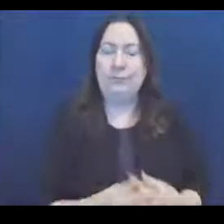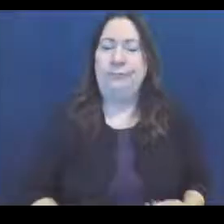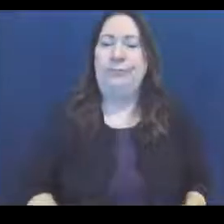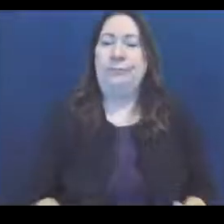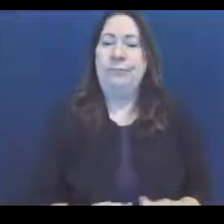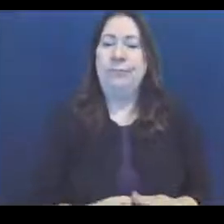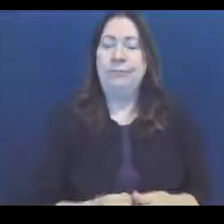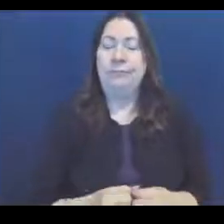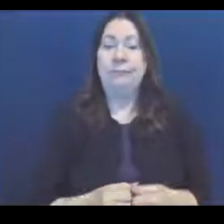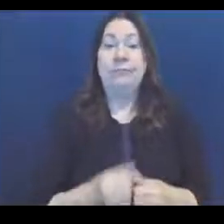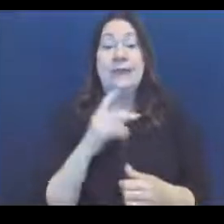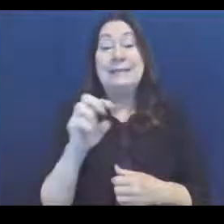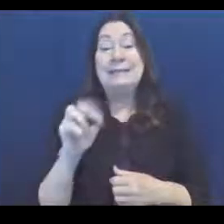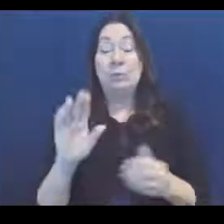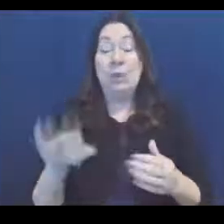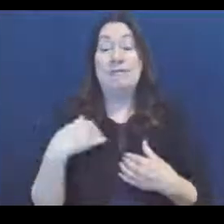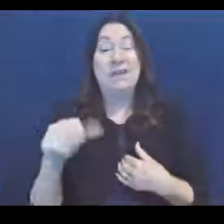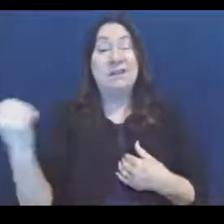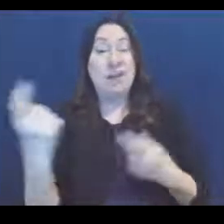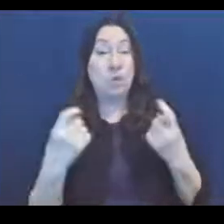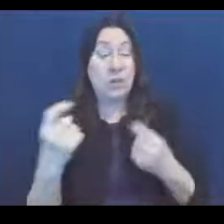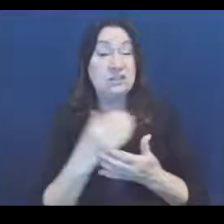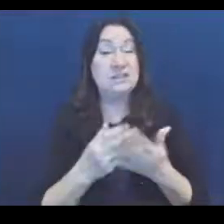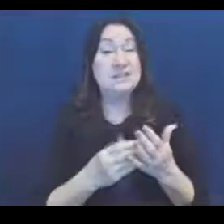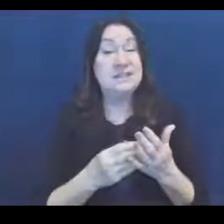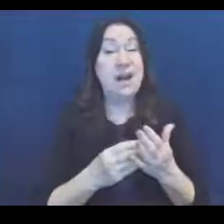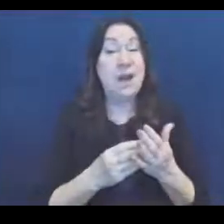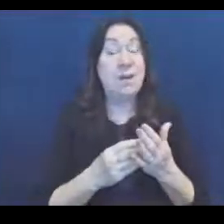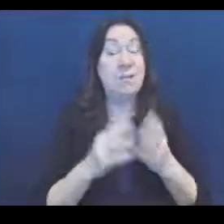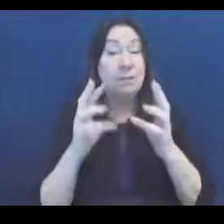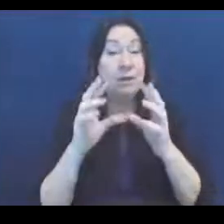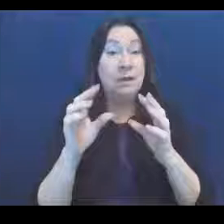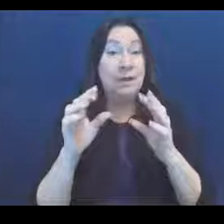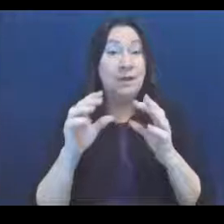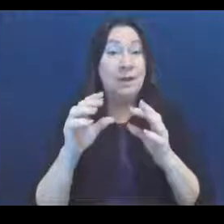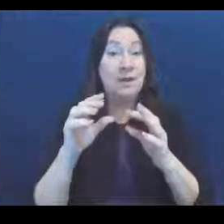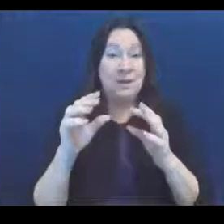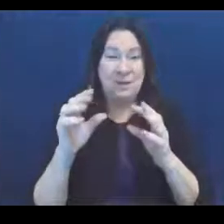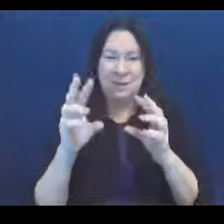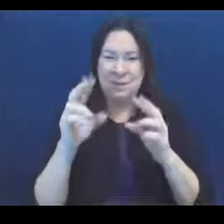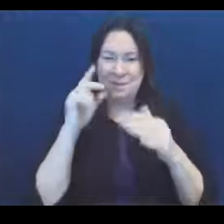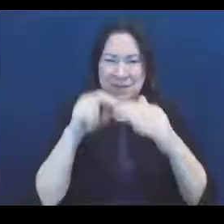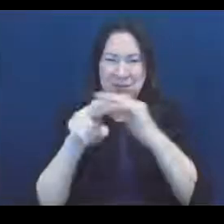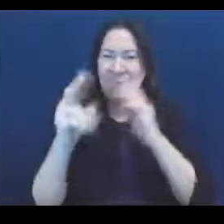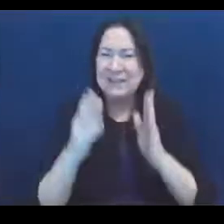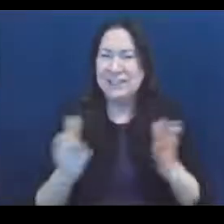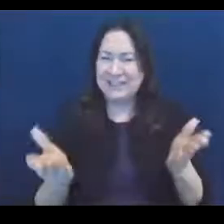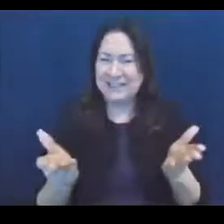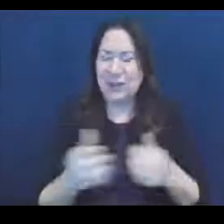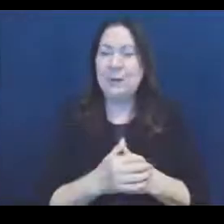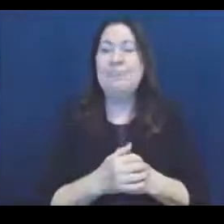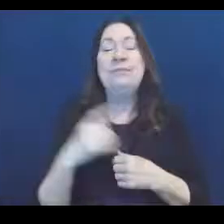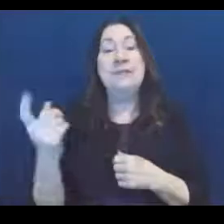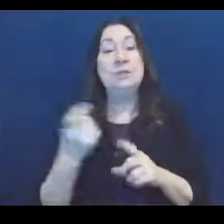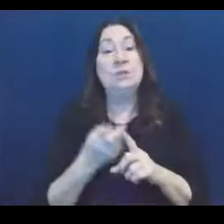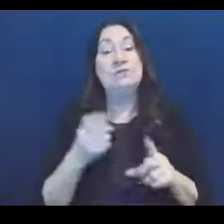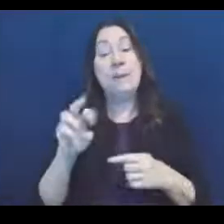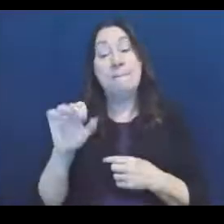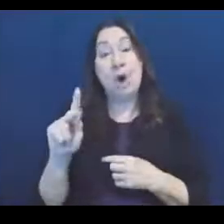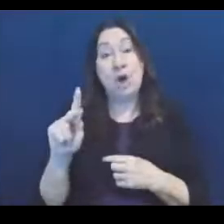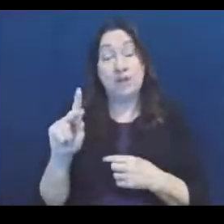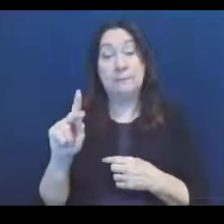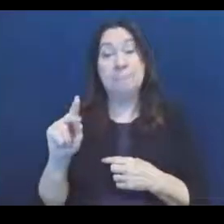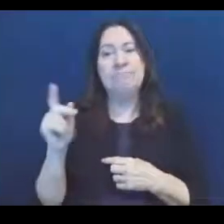All right, Tim, we have another question. So there's some meteorologists with us participating today, and this one is from Mark.